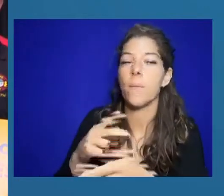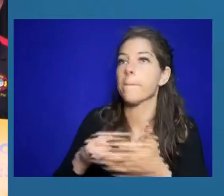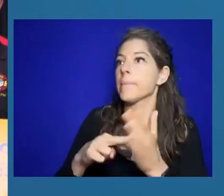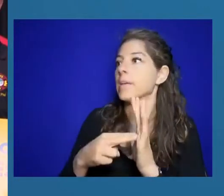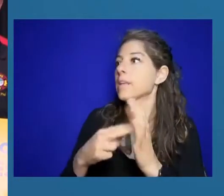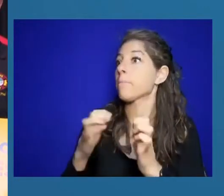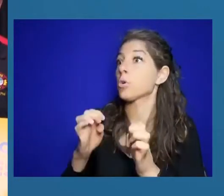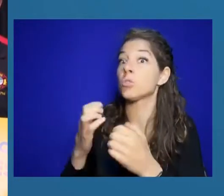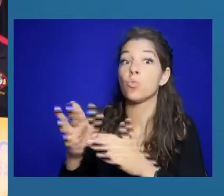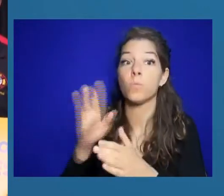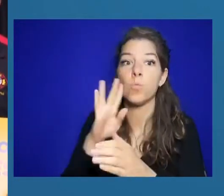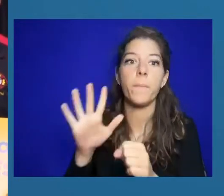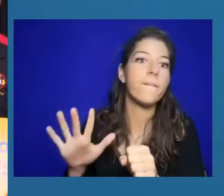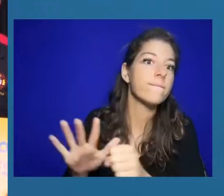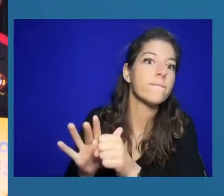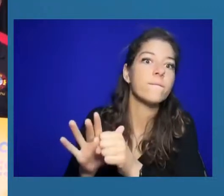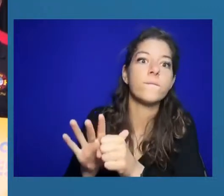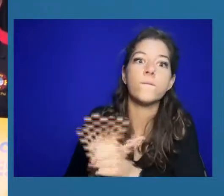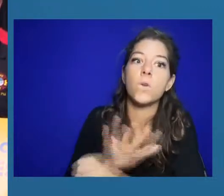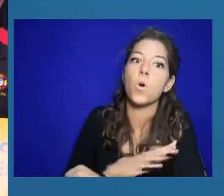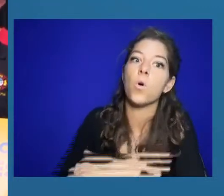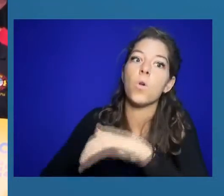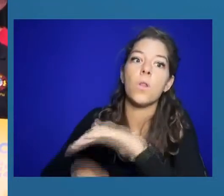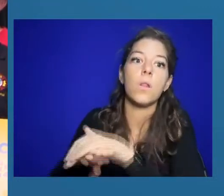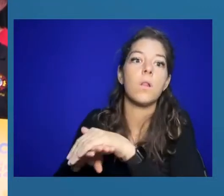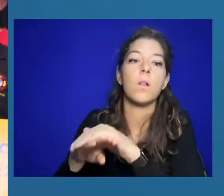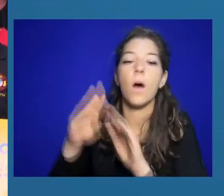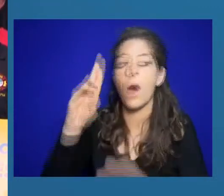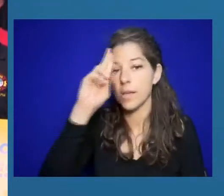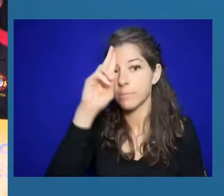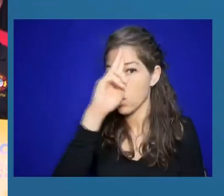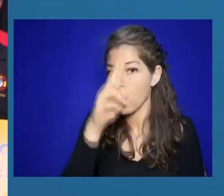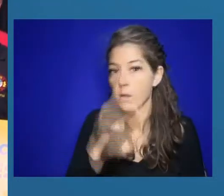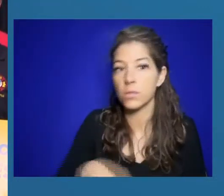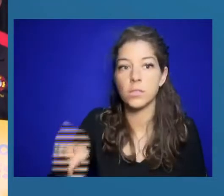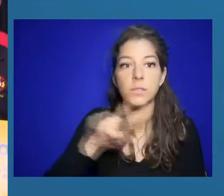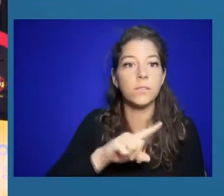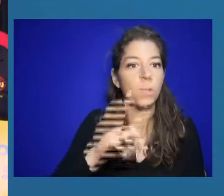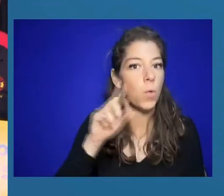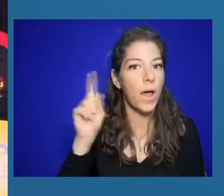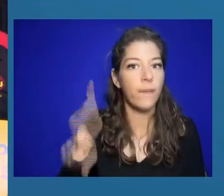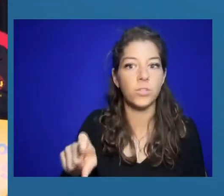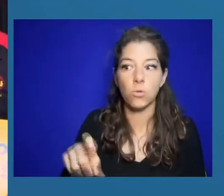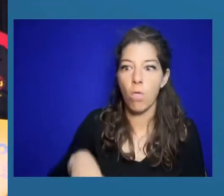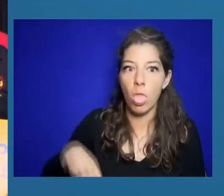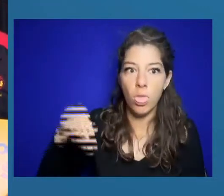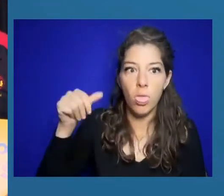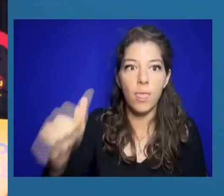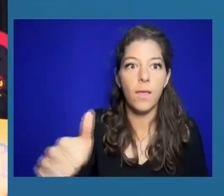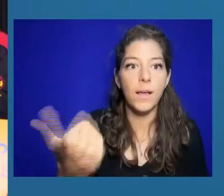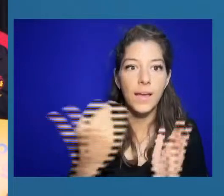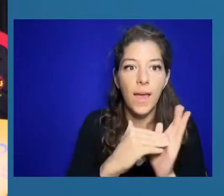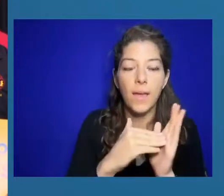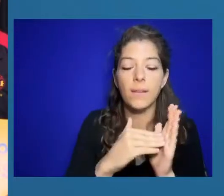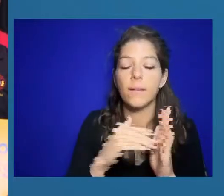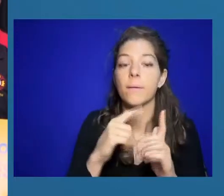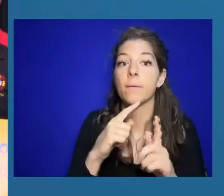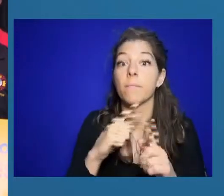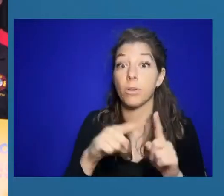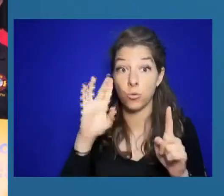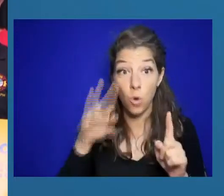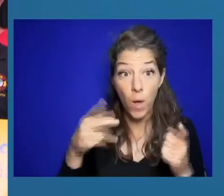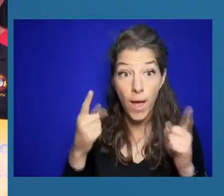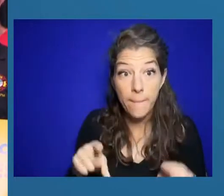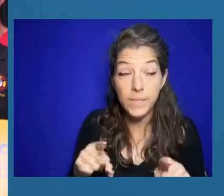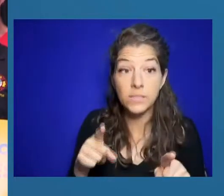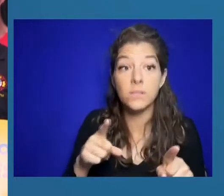rooms are going to be bursting at the seams again. That means hospitals are going to have to flip the bill once again. But you know what happens? Those